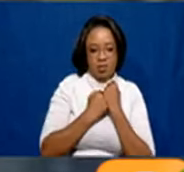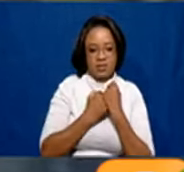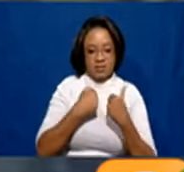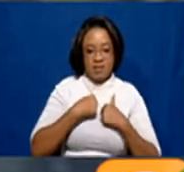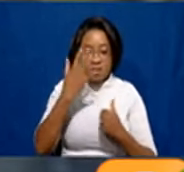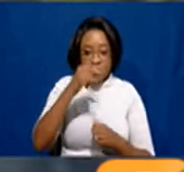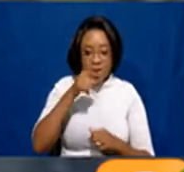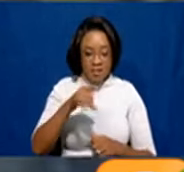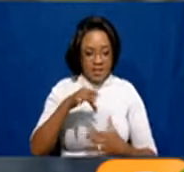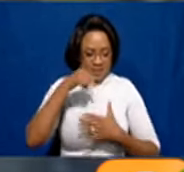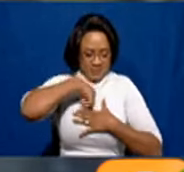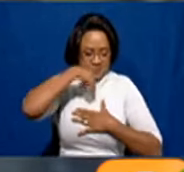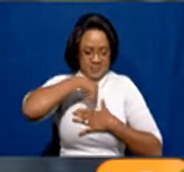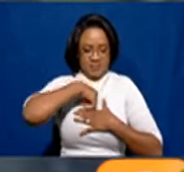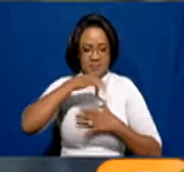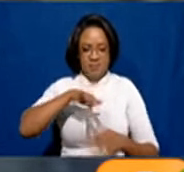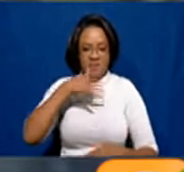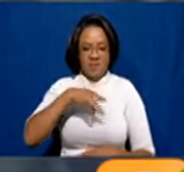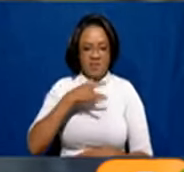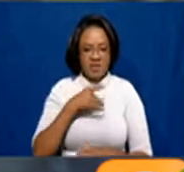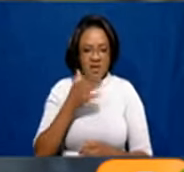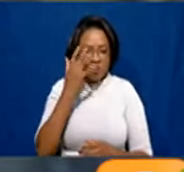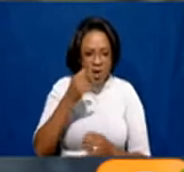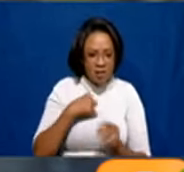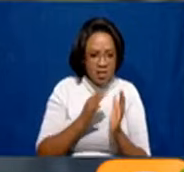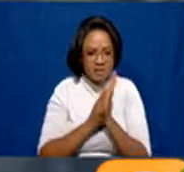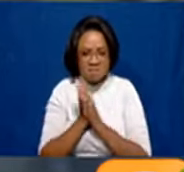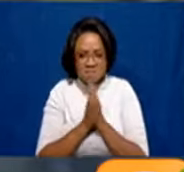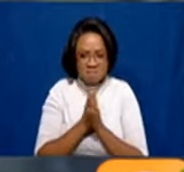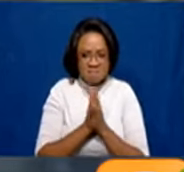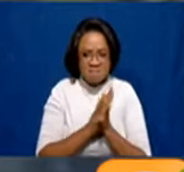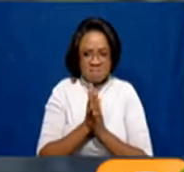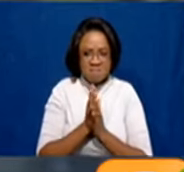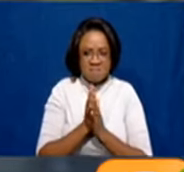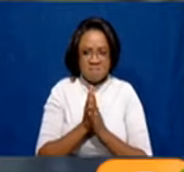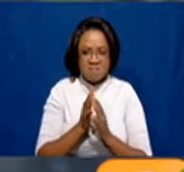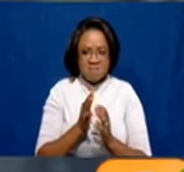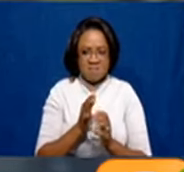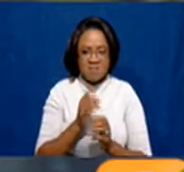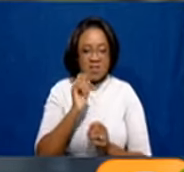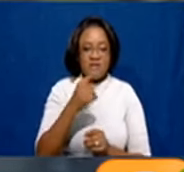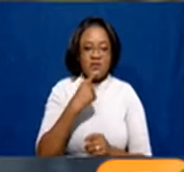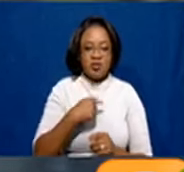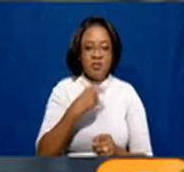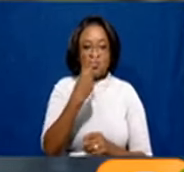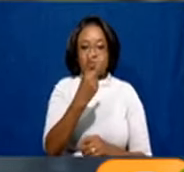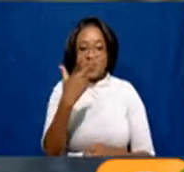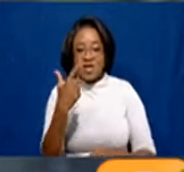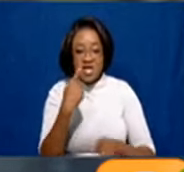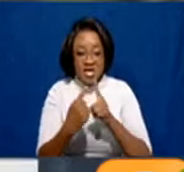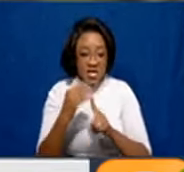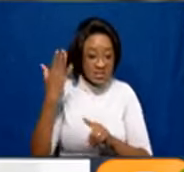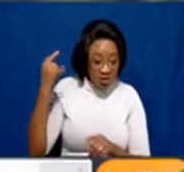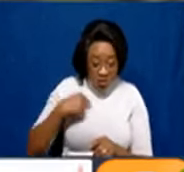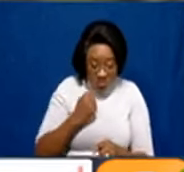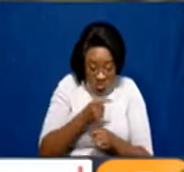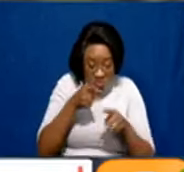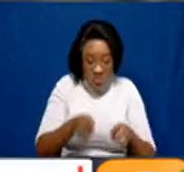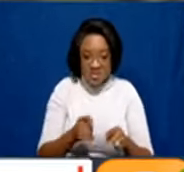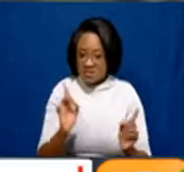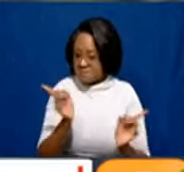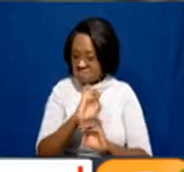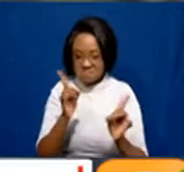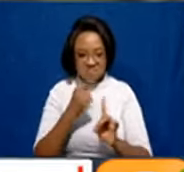was stirring in my spirit. And I was really getting very interested in matters youth. If you'd have told me 2, 3, 4 years ago that I'd be doing this, I'd have been